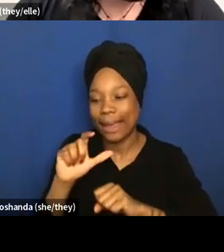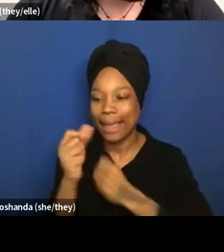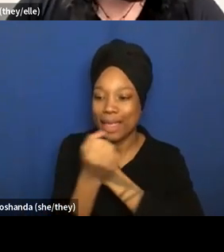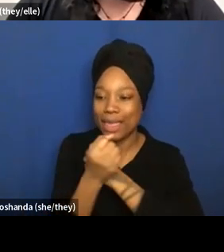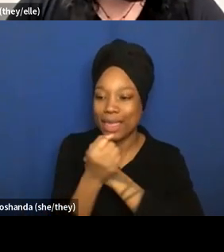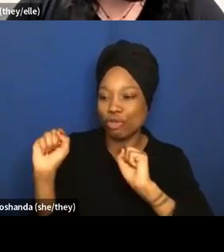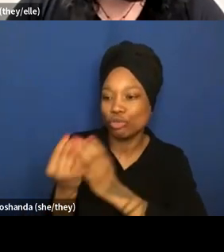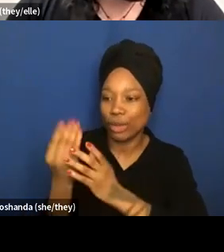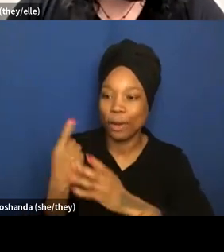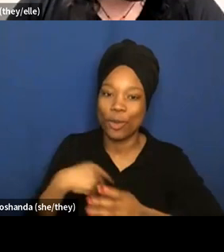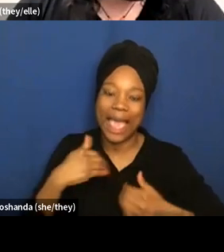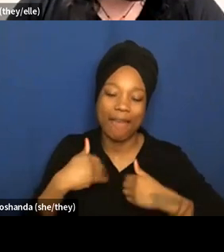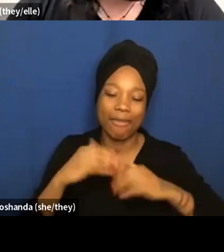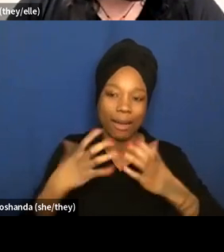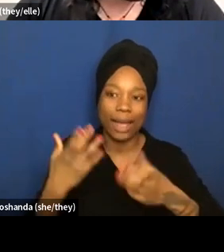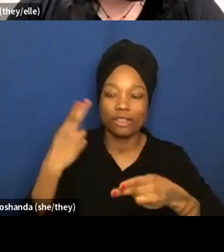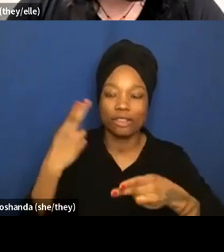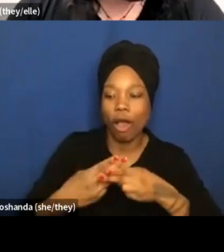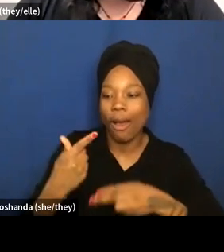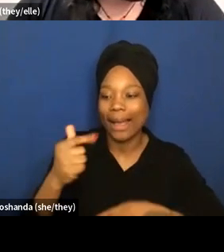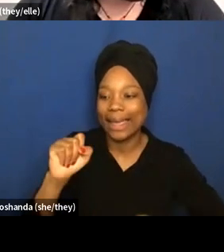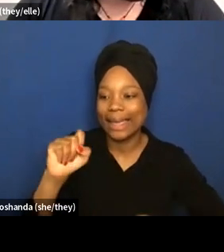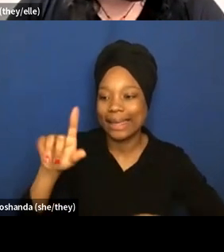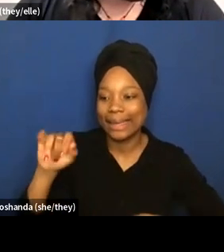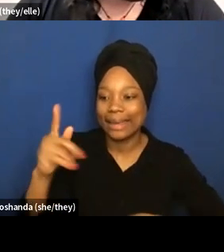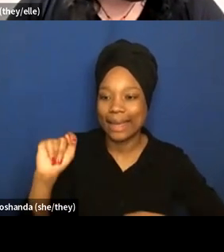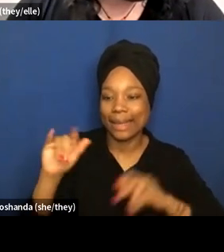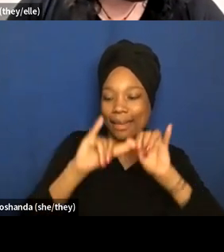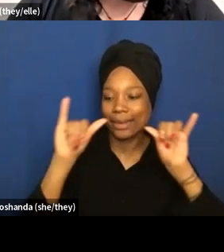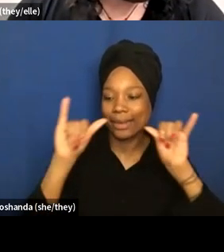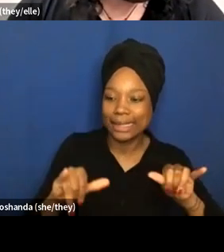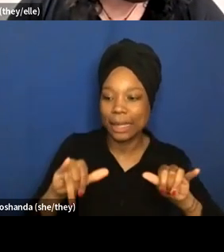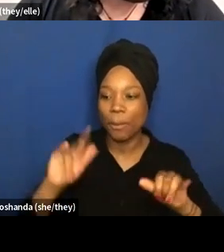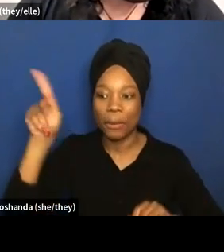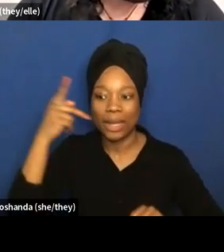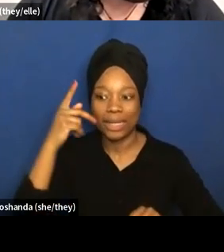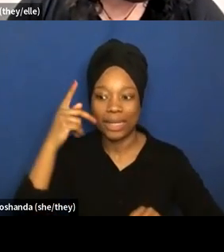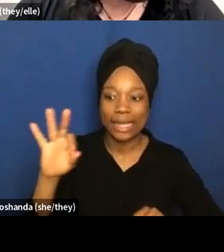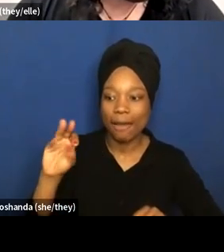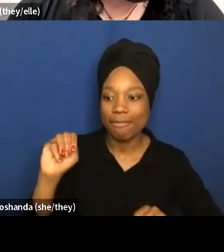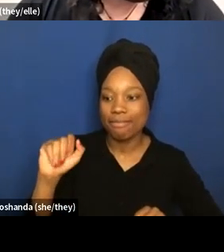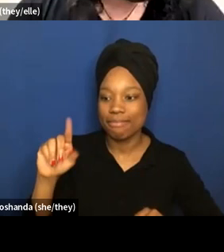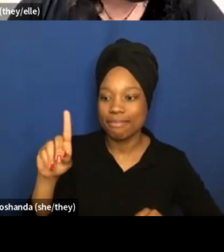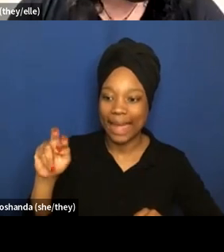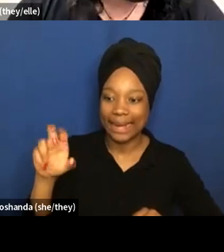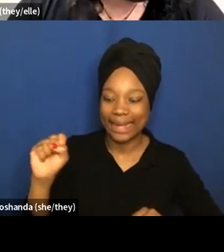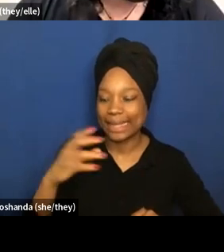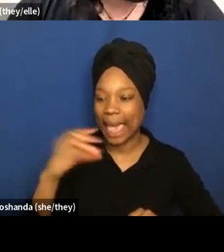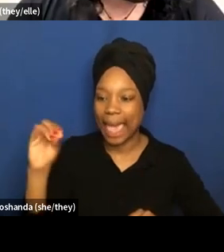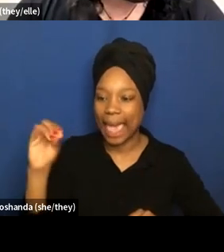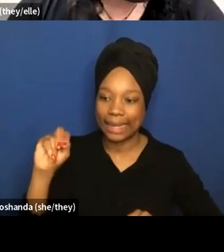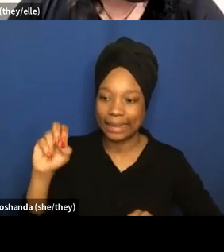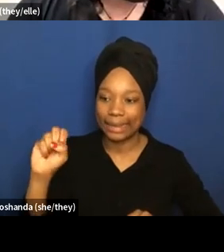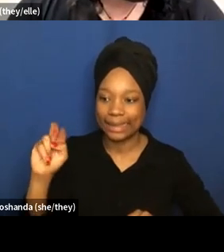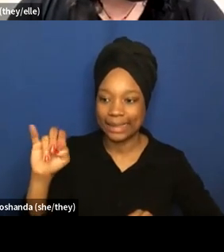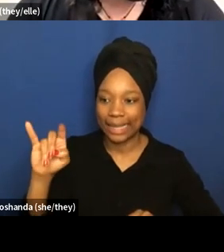called Gaslight the System, the Politics of Madness and Sanity, in reminding people of the power of